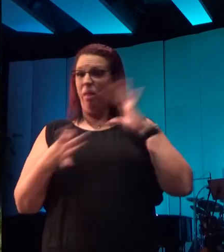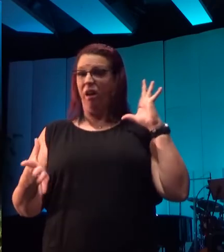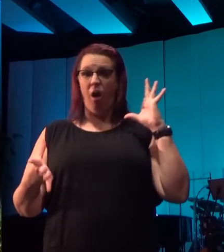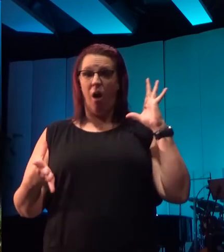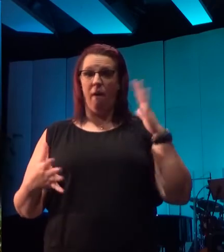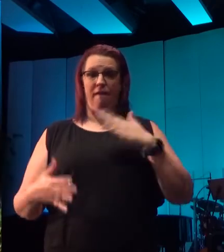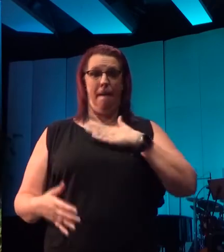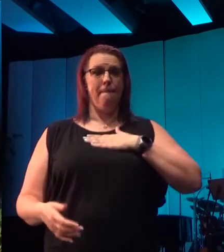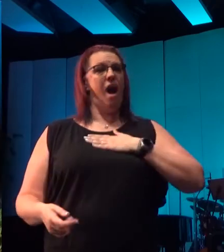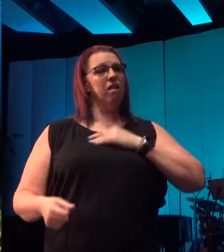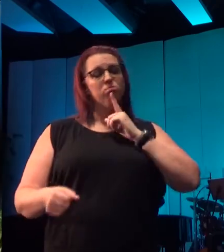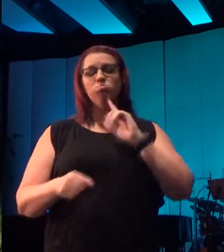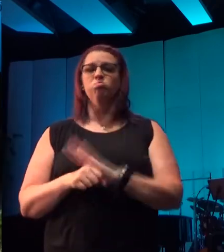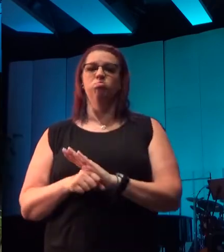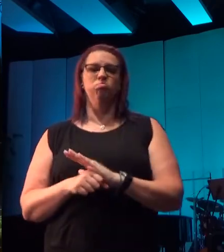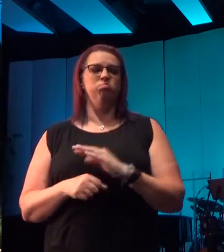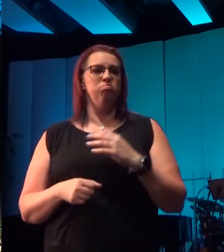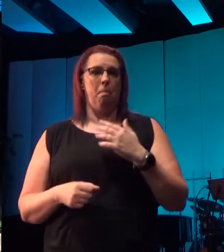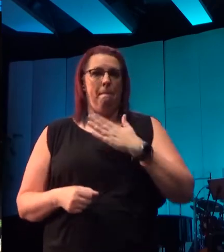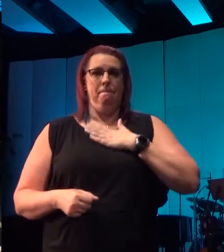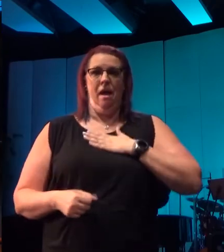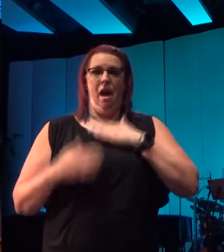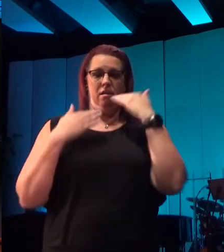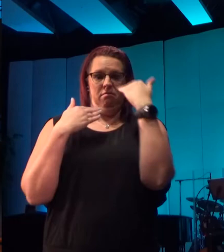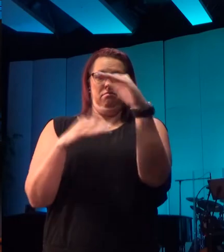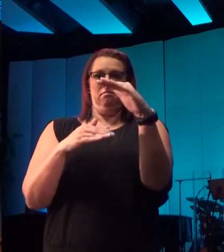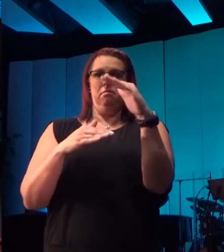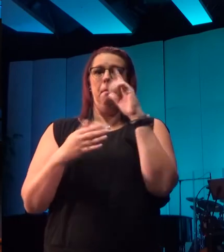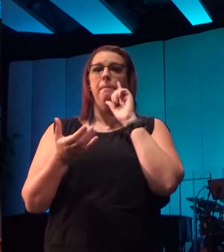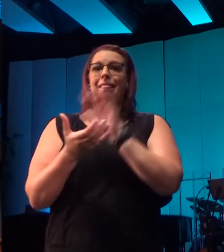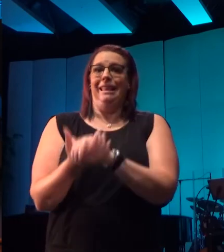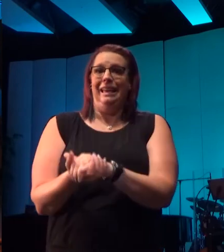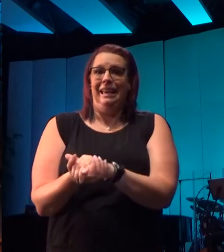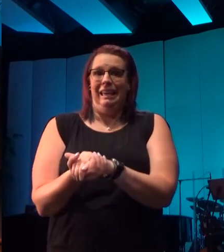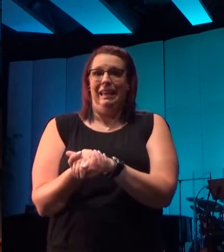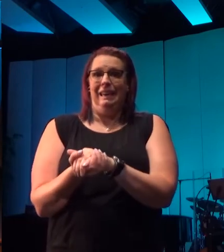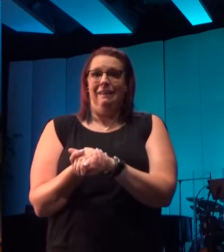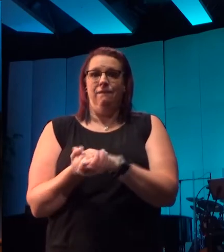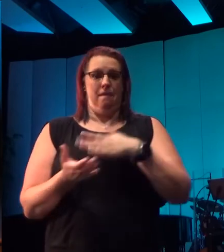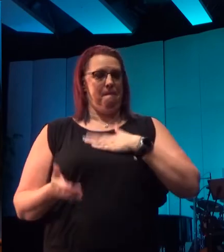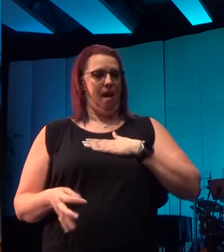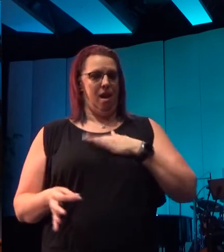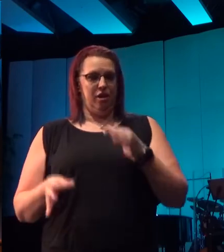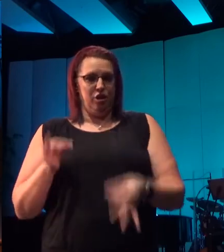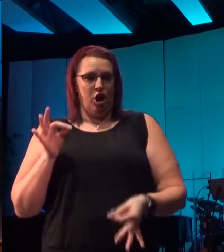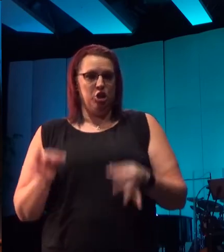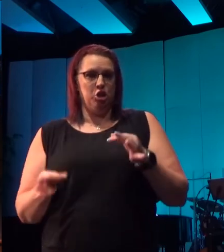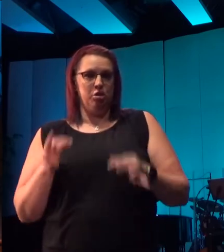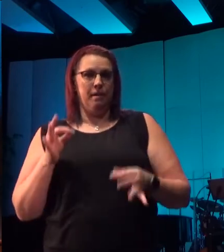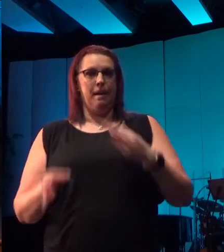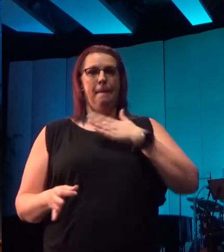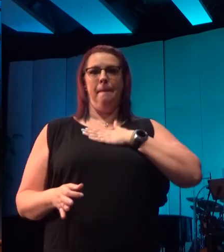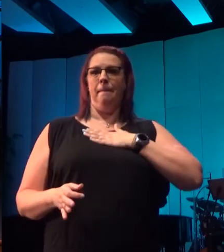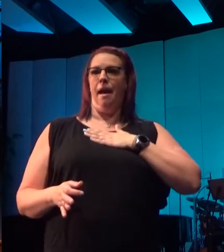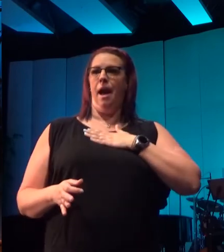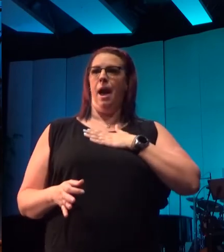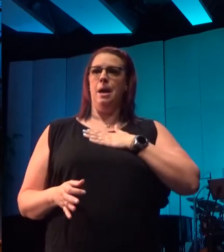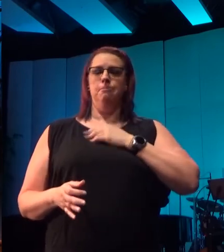certainties, my limiting beliefs, my judgments,